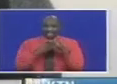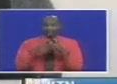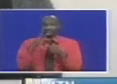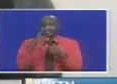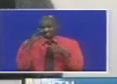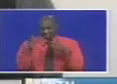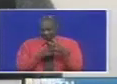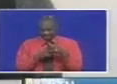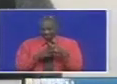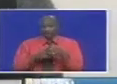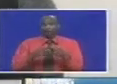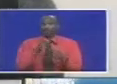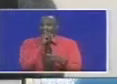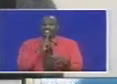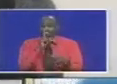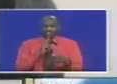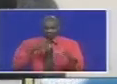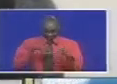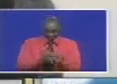22,927 bags of beans,